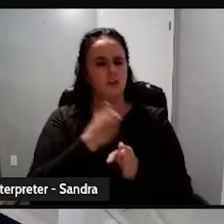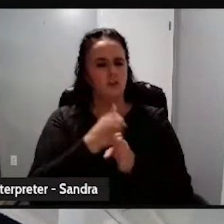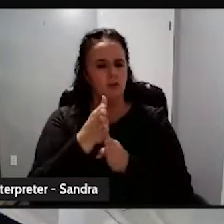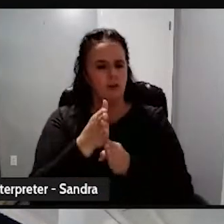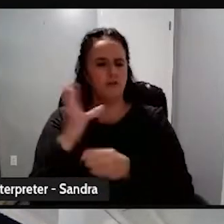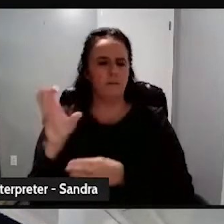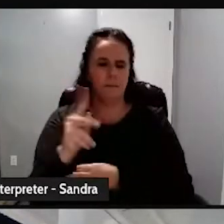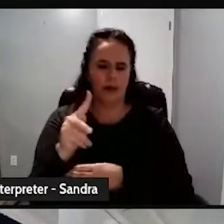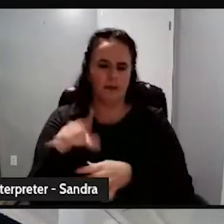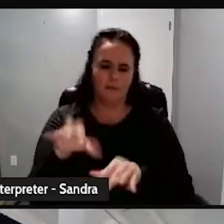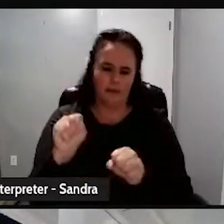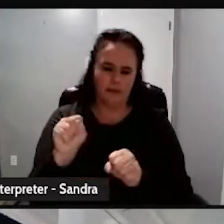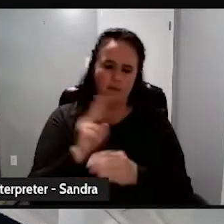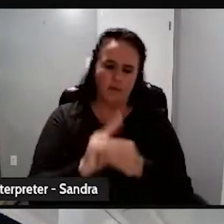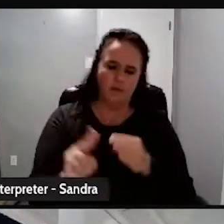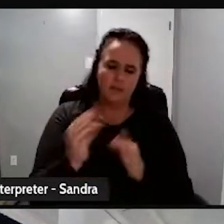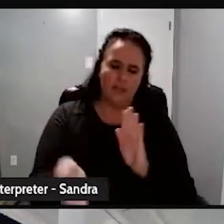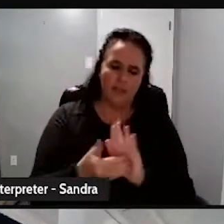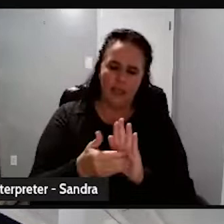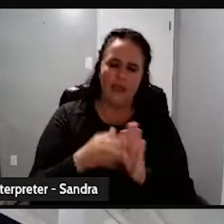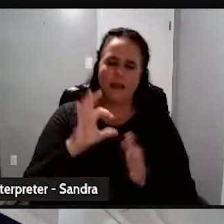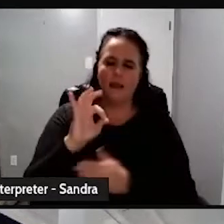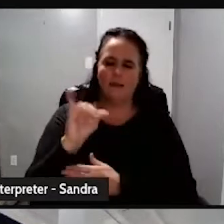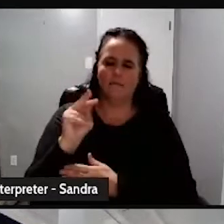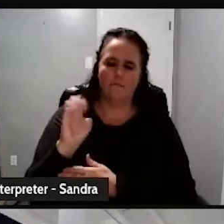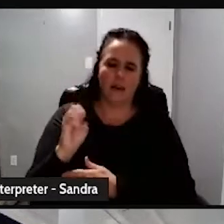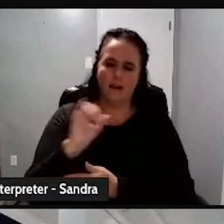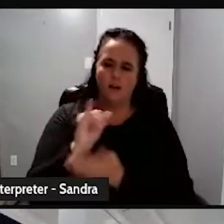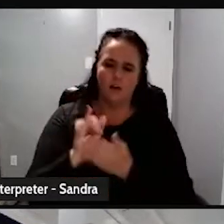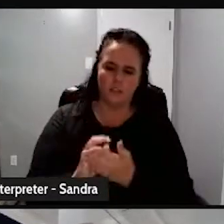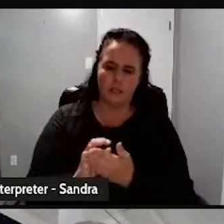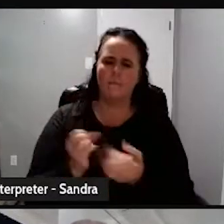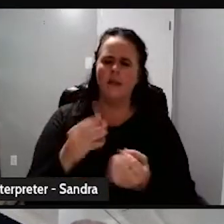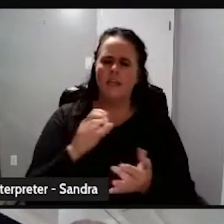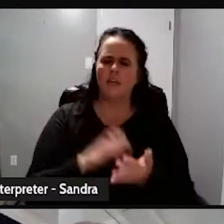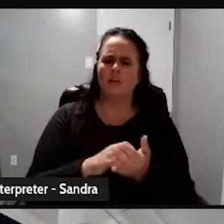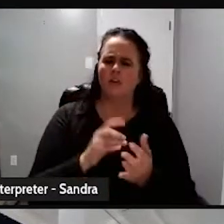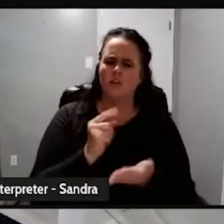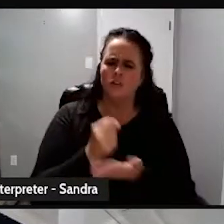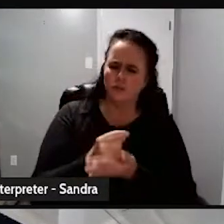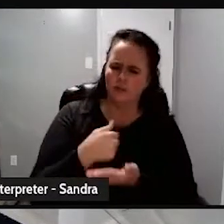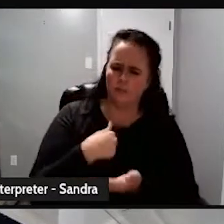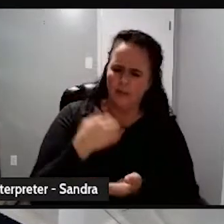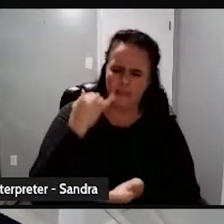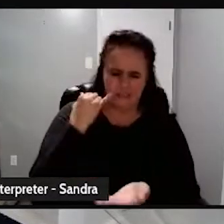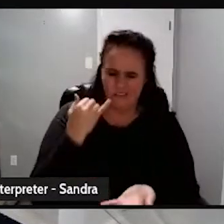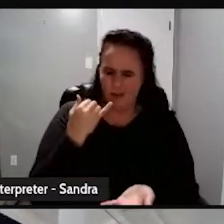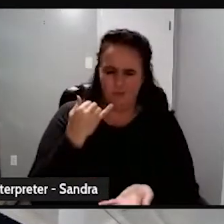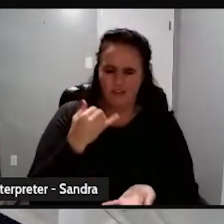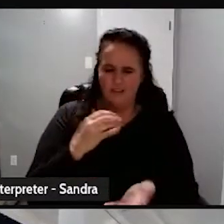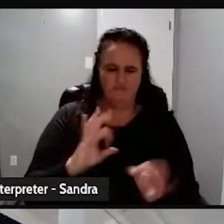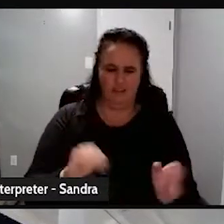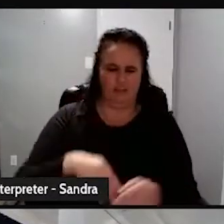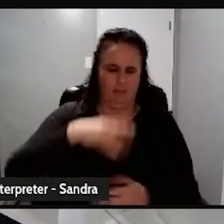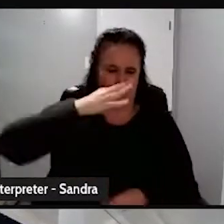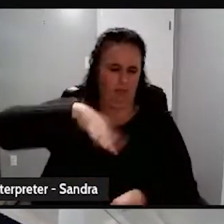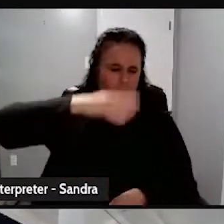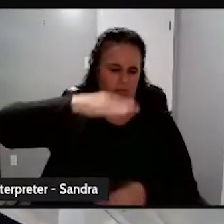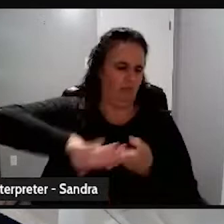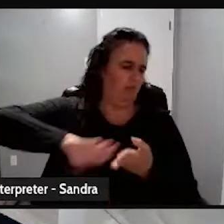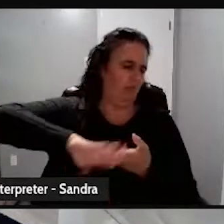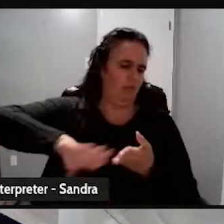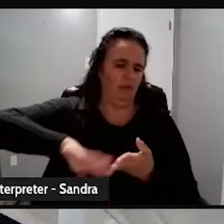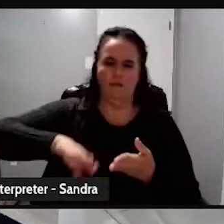fine arts, I found many doctors treated me as if I was a peripheral human, not needed in